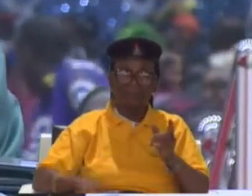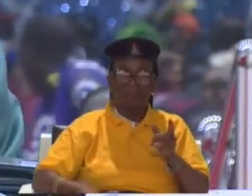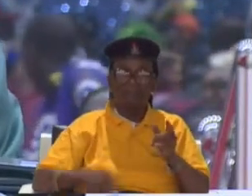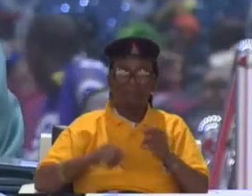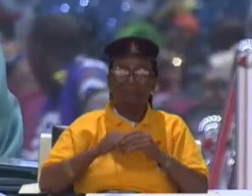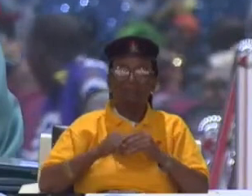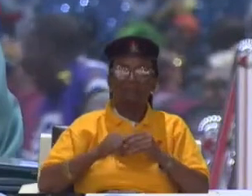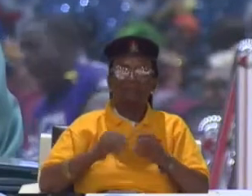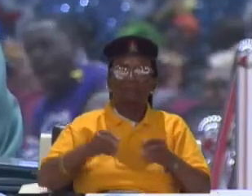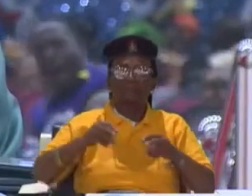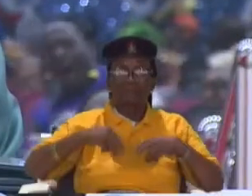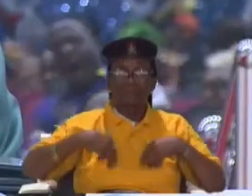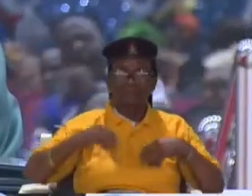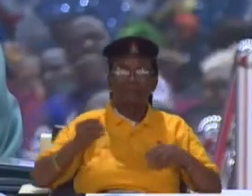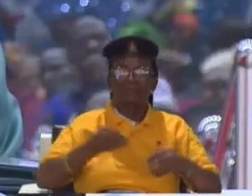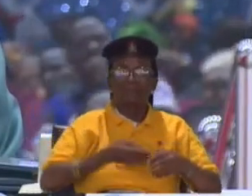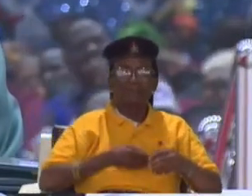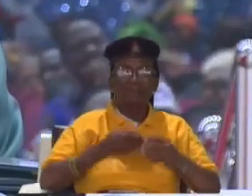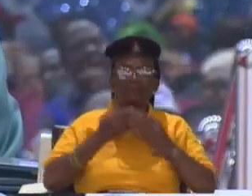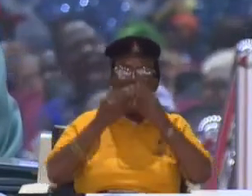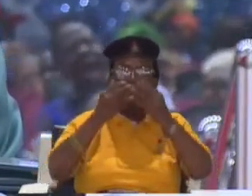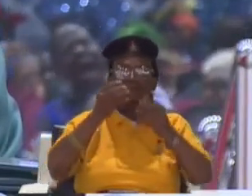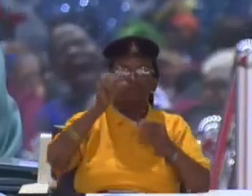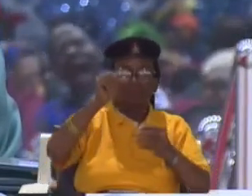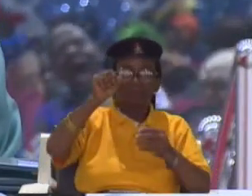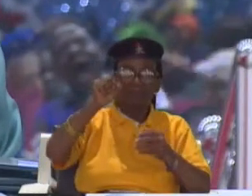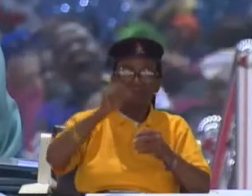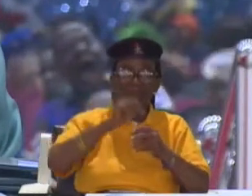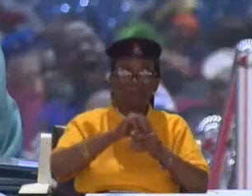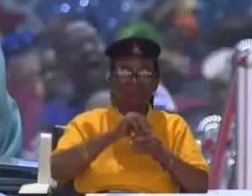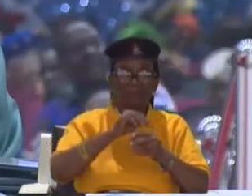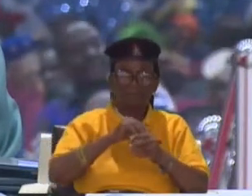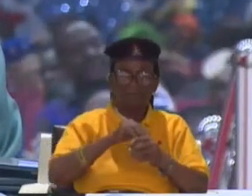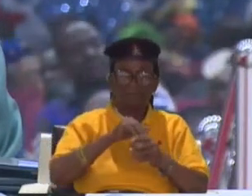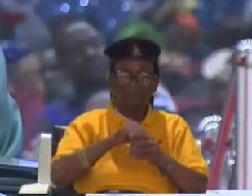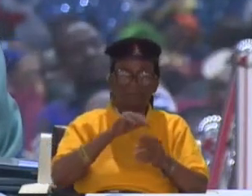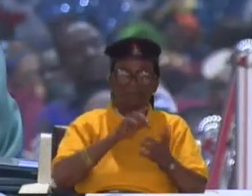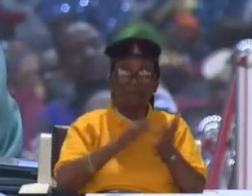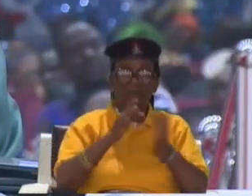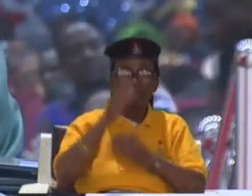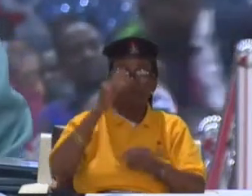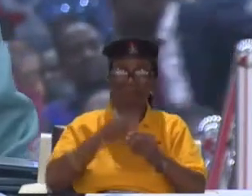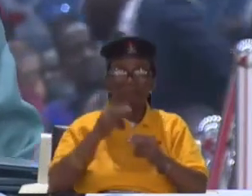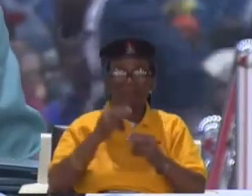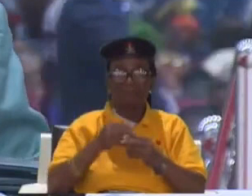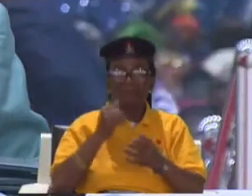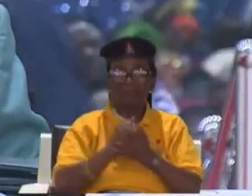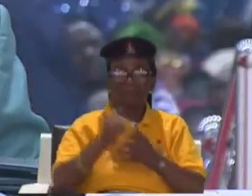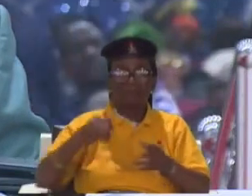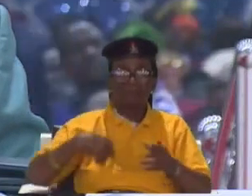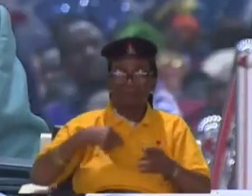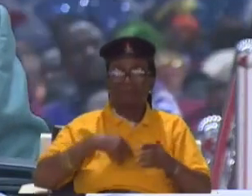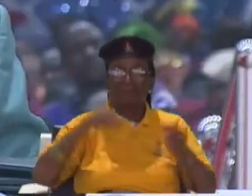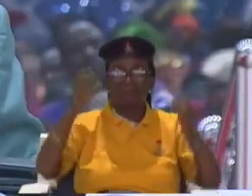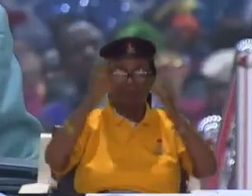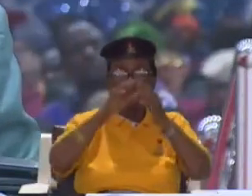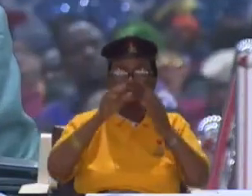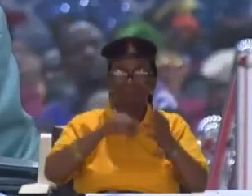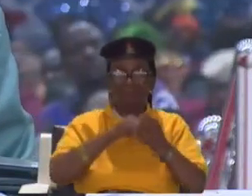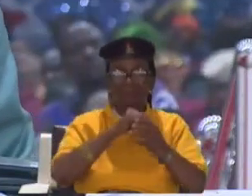Please accept our thanks in Jesus' name. We commit all these children to your